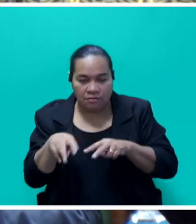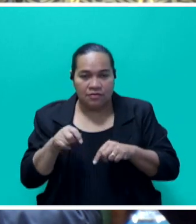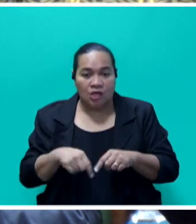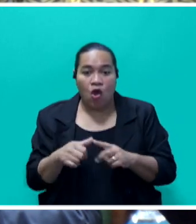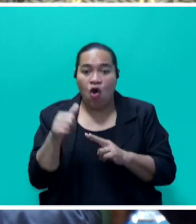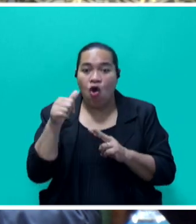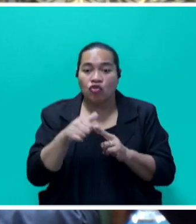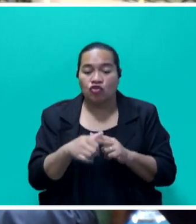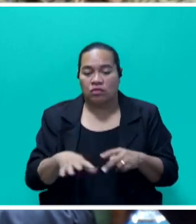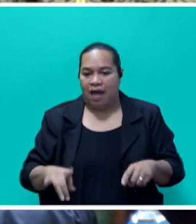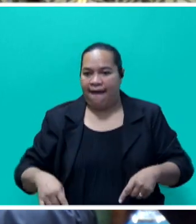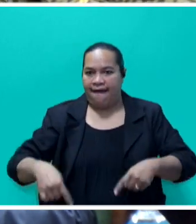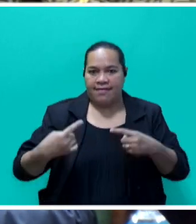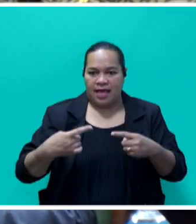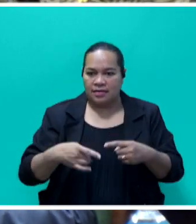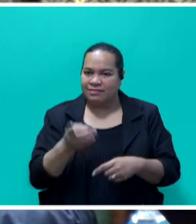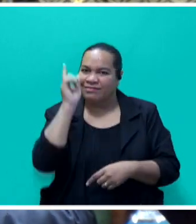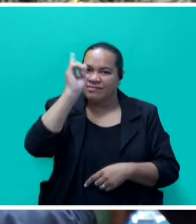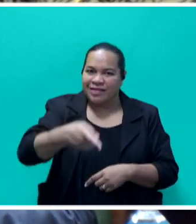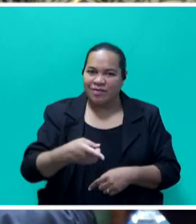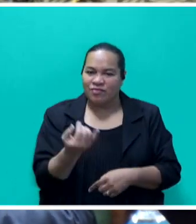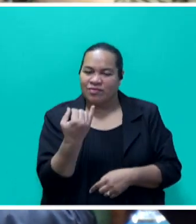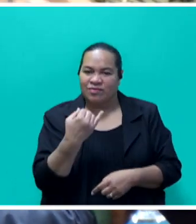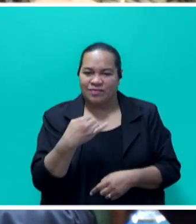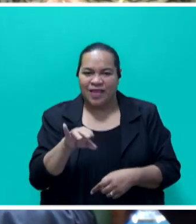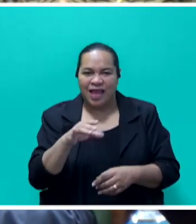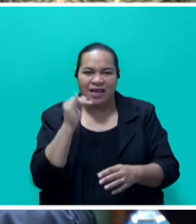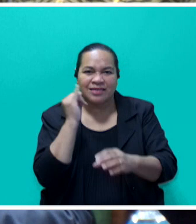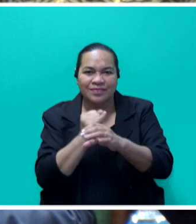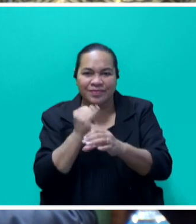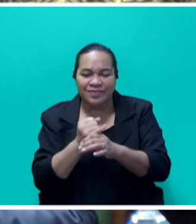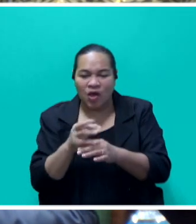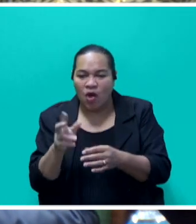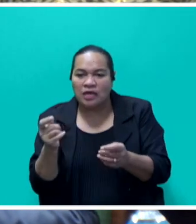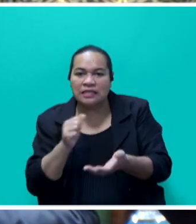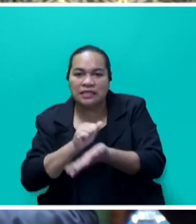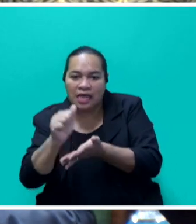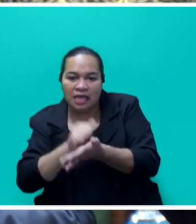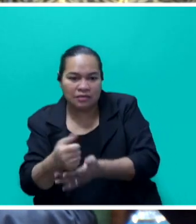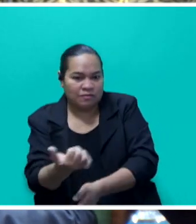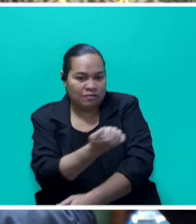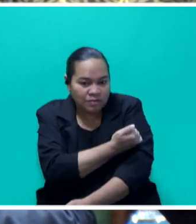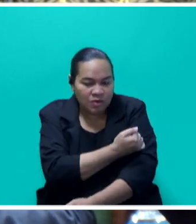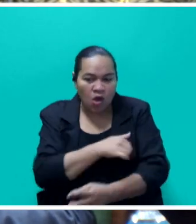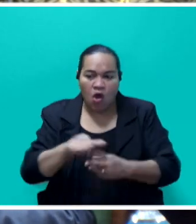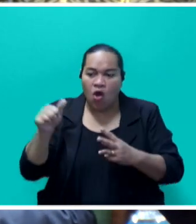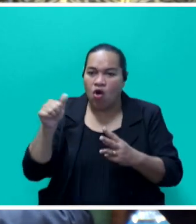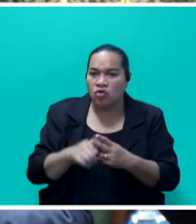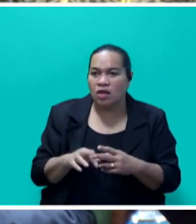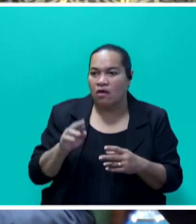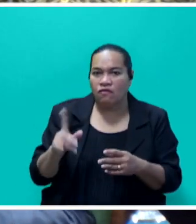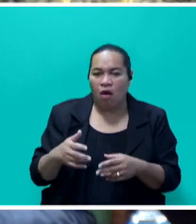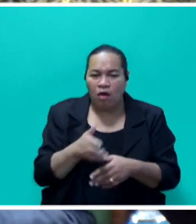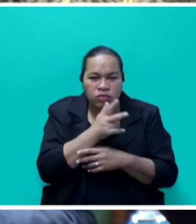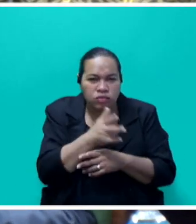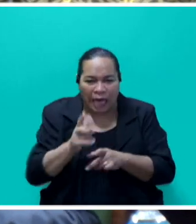protocol against the illicit manufacturing and trafficking in firearms, their parts and components and ammunition as well. That's